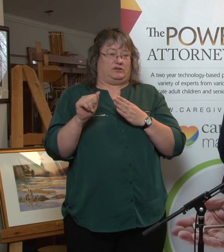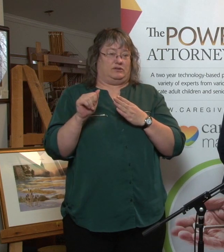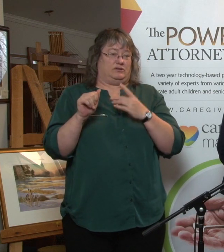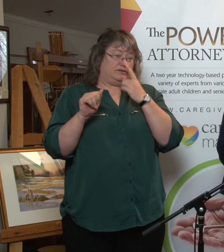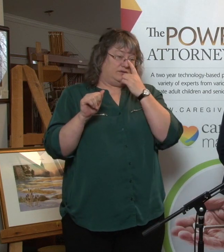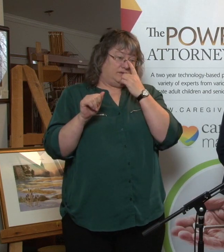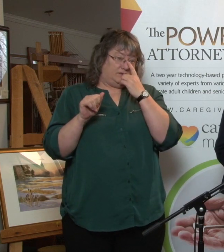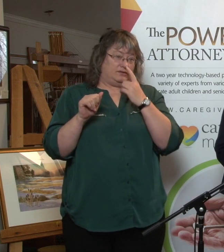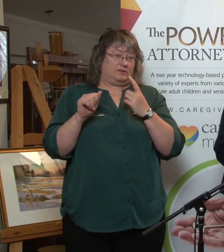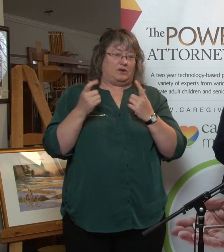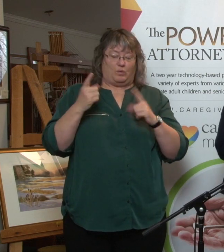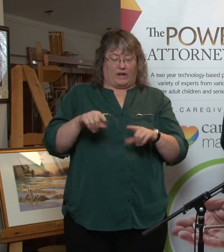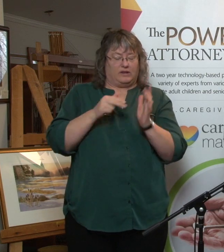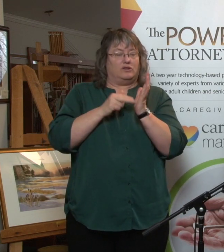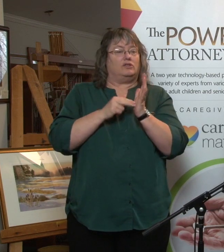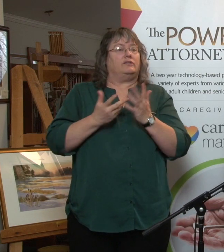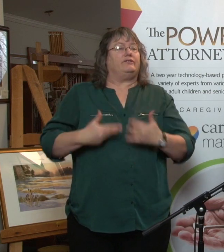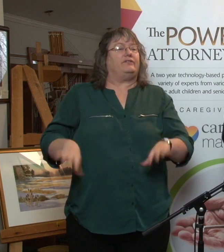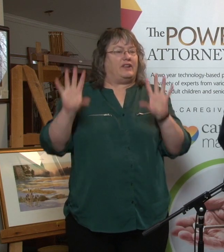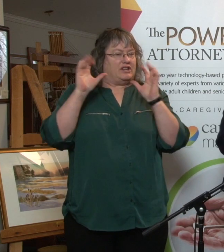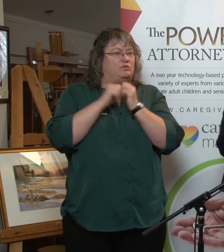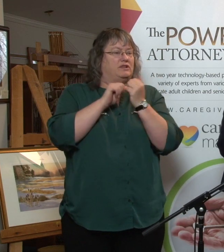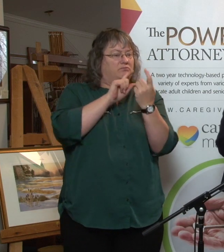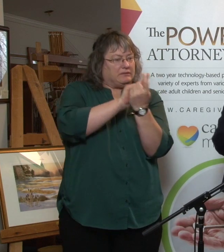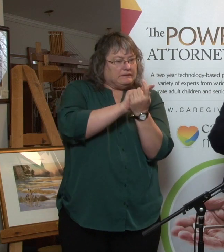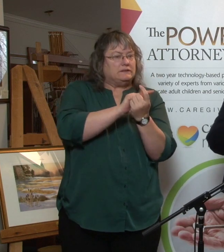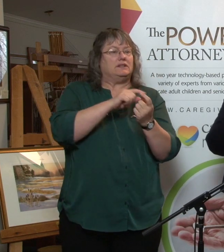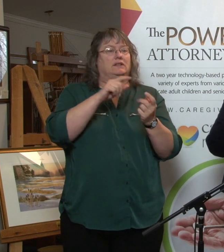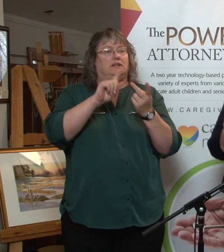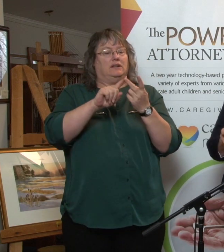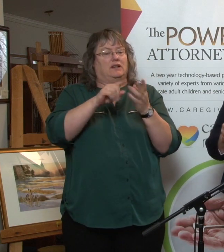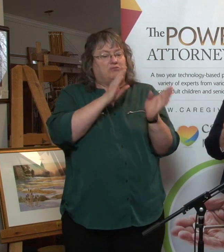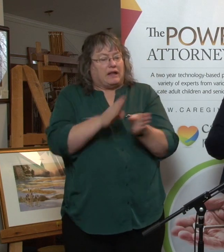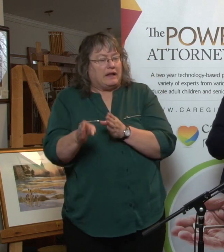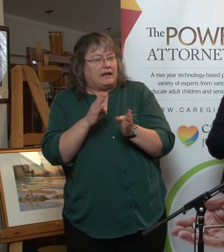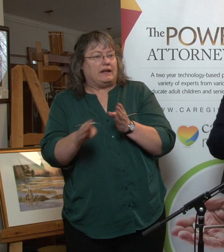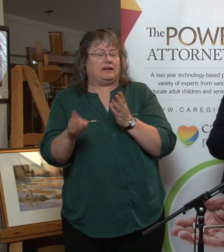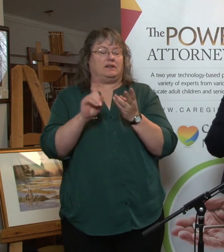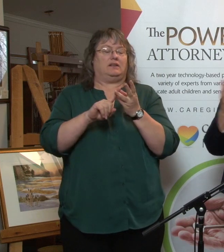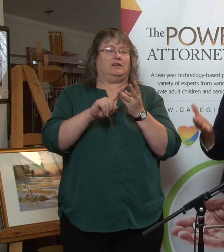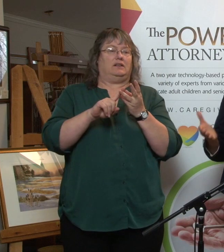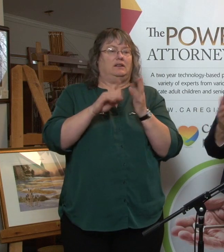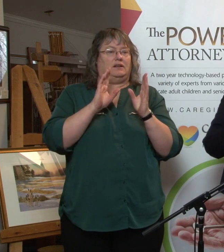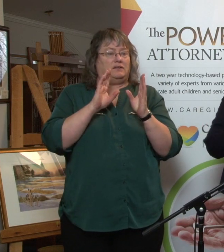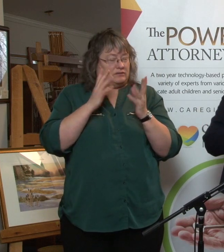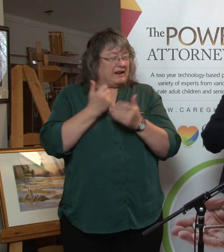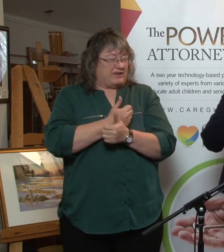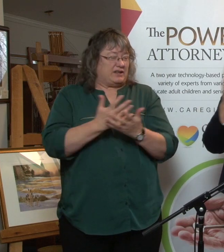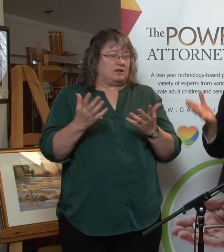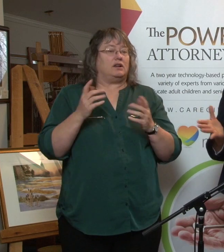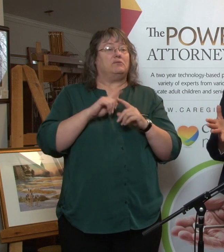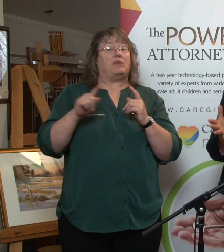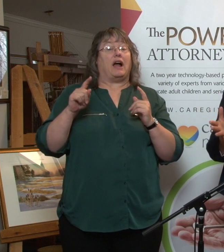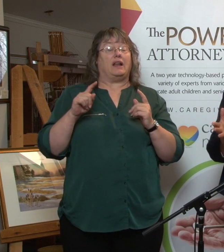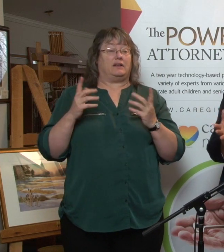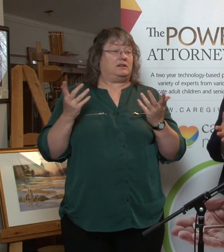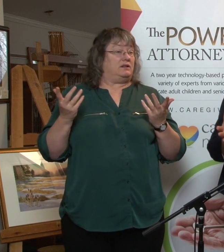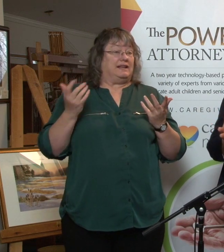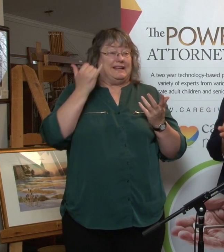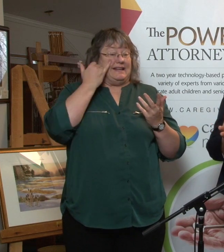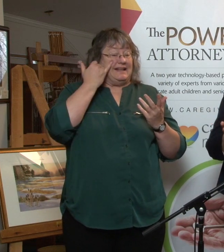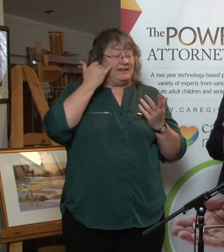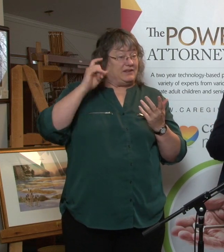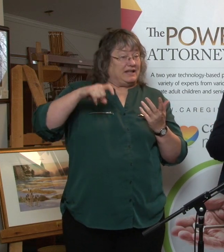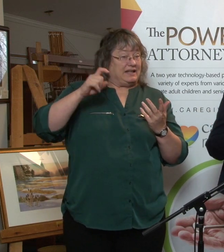time that nurse finishes with the meeting, care plan, organizing. But the other side of that is whenever they